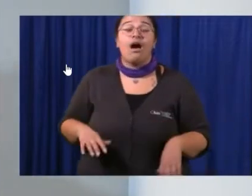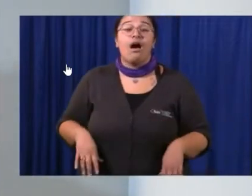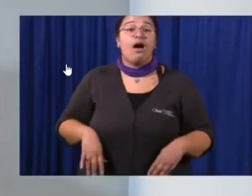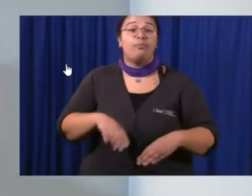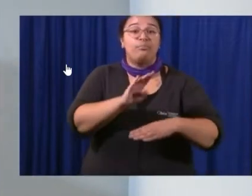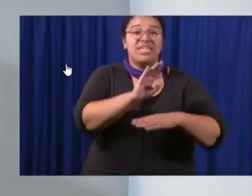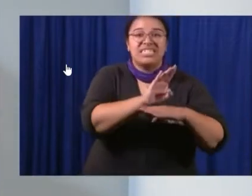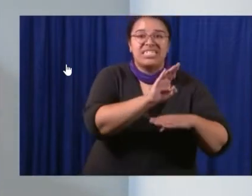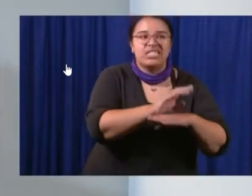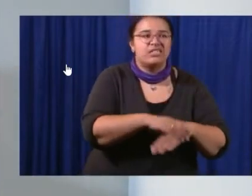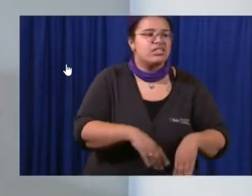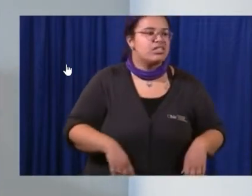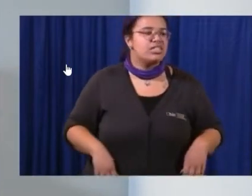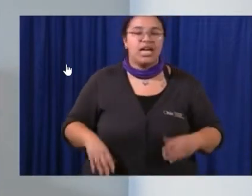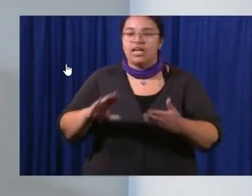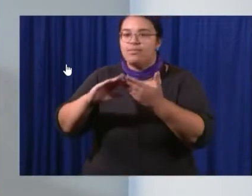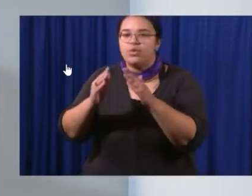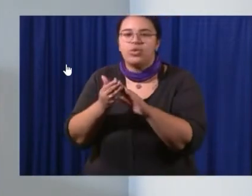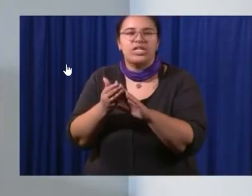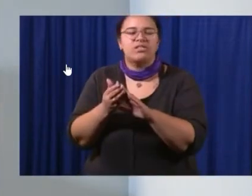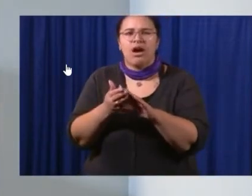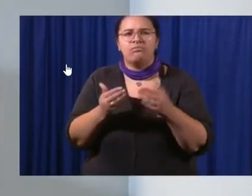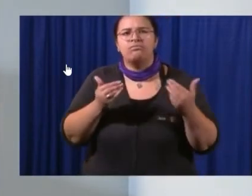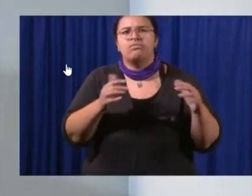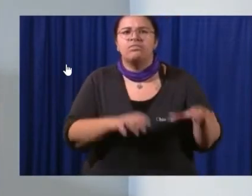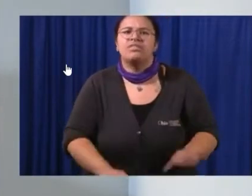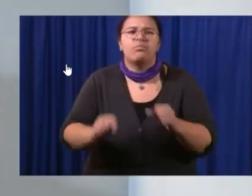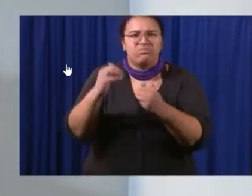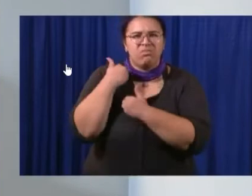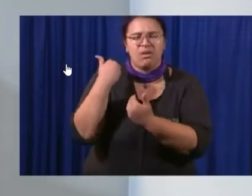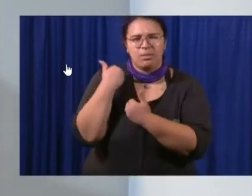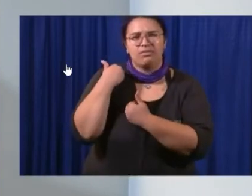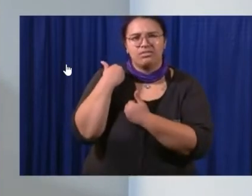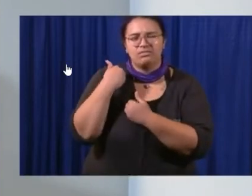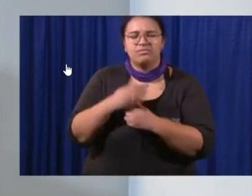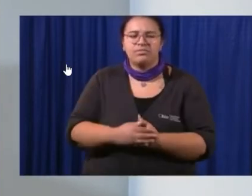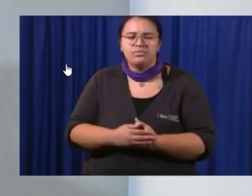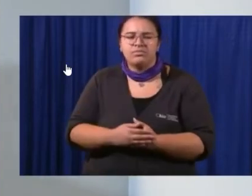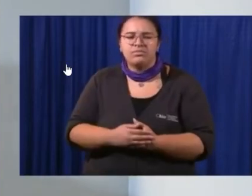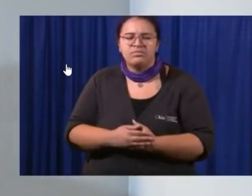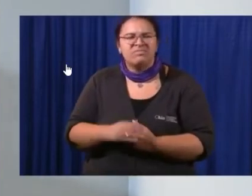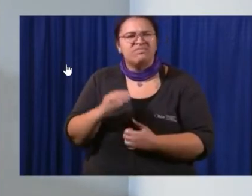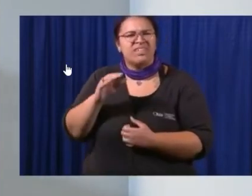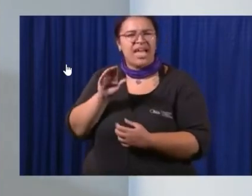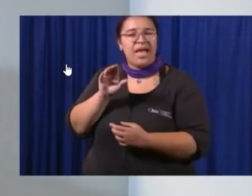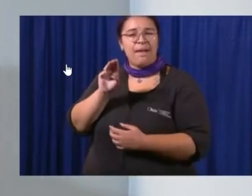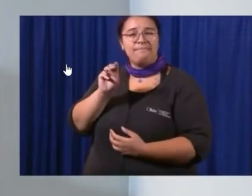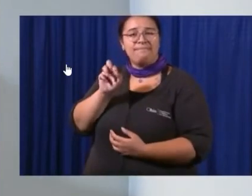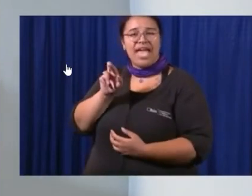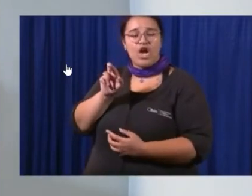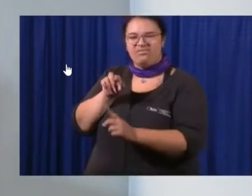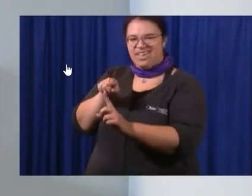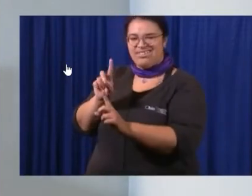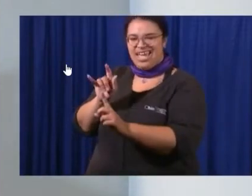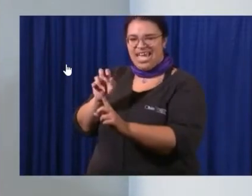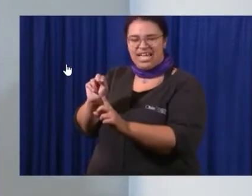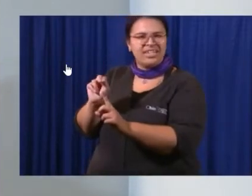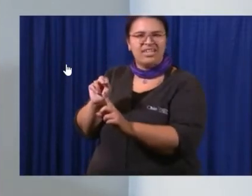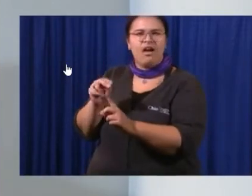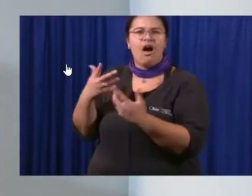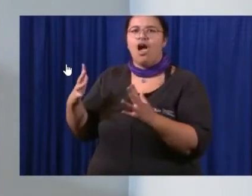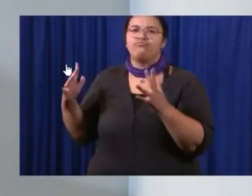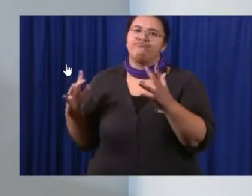are stepping up. I know that the mayor of Dayton and the city of Dayton work with the Dayton Chamber of Commerce to try to make sure that their ordinance